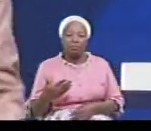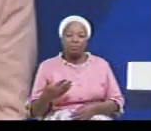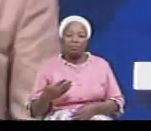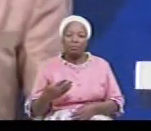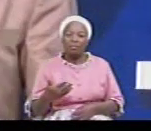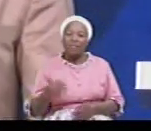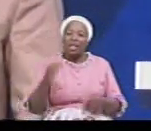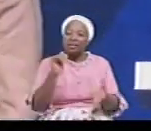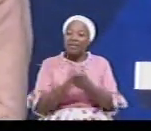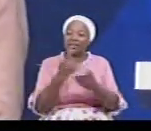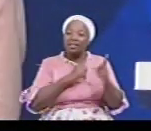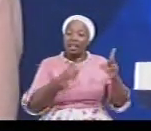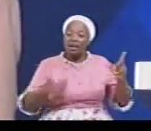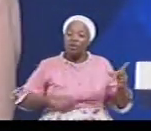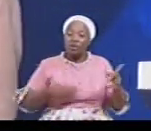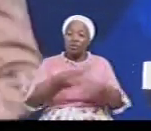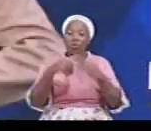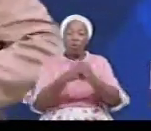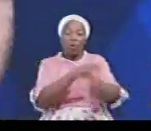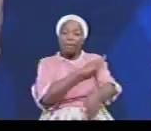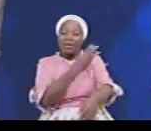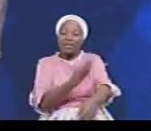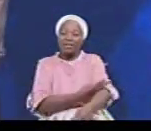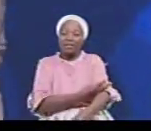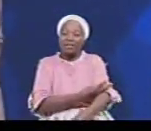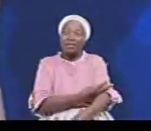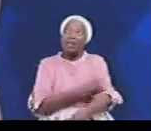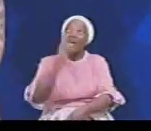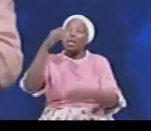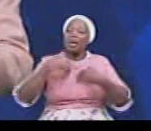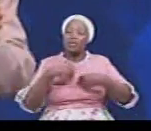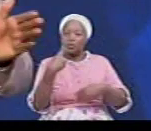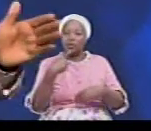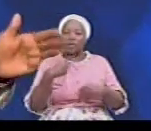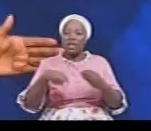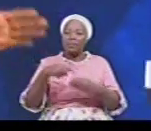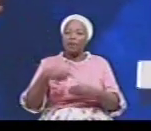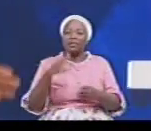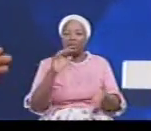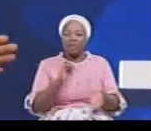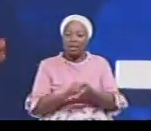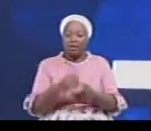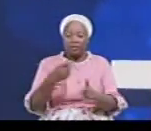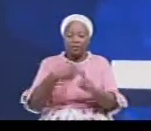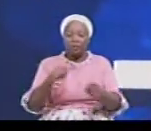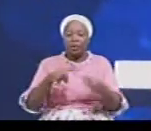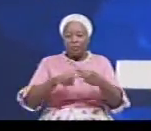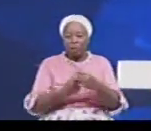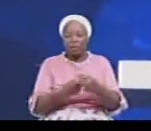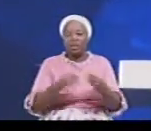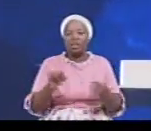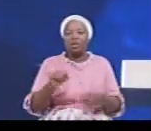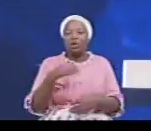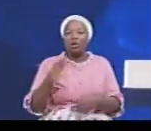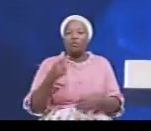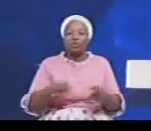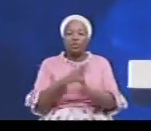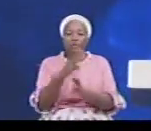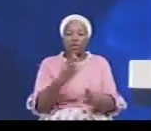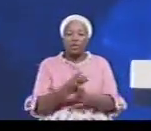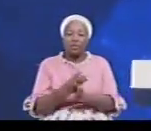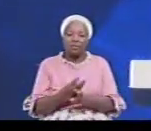That the Lord Almighty, he has spoken about that from the beginning of the